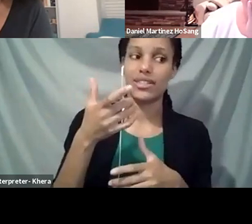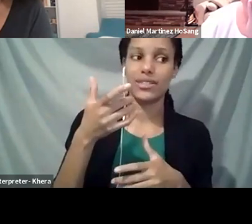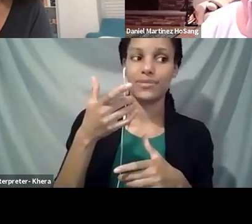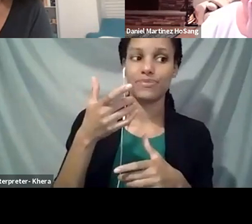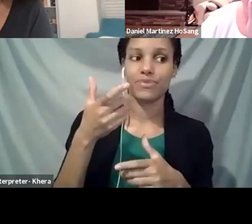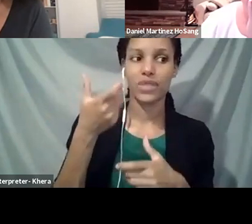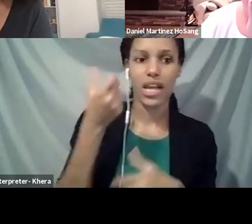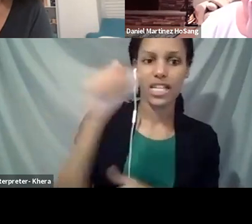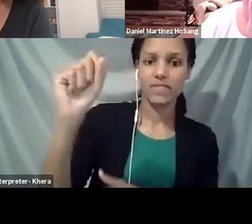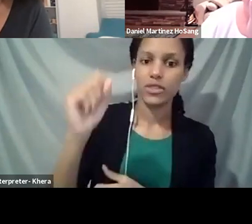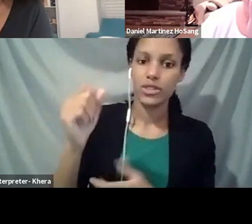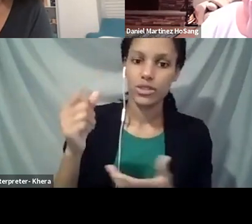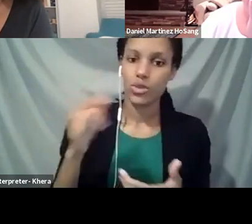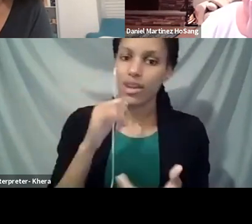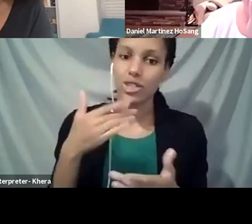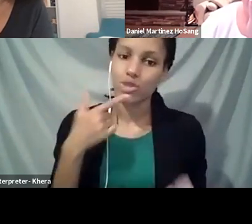side.